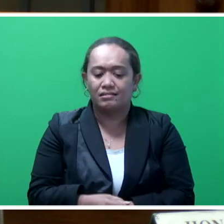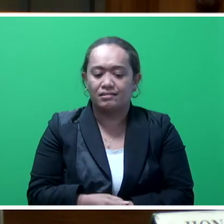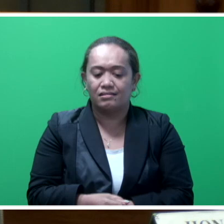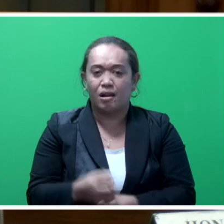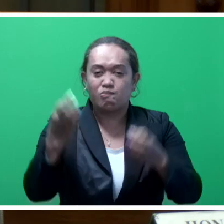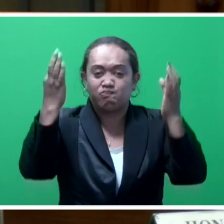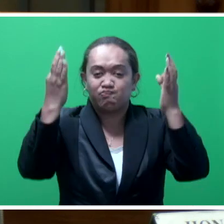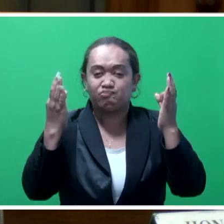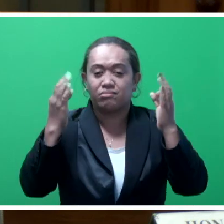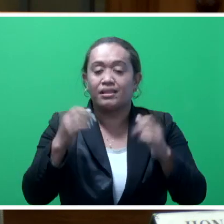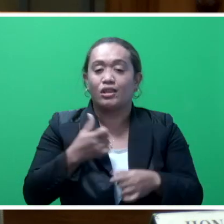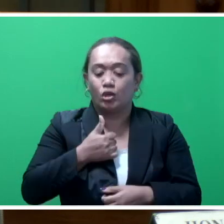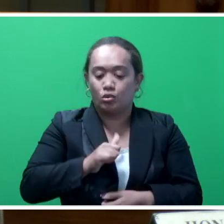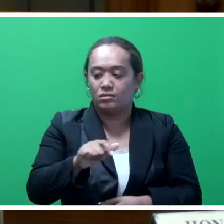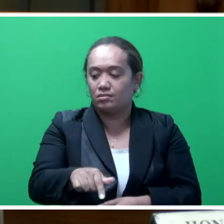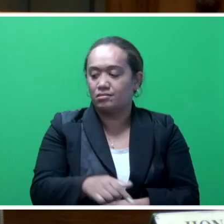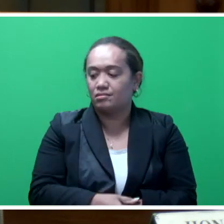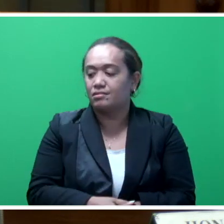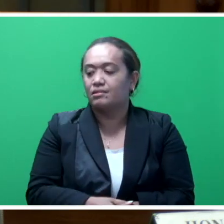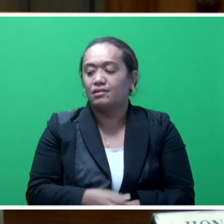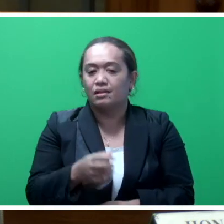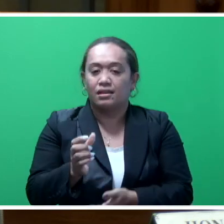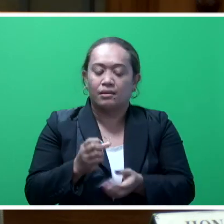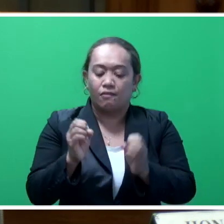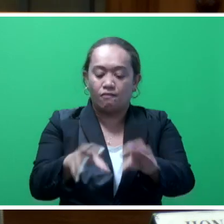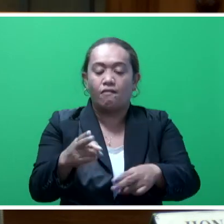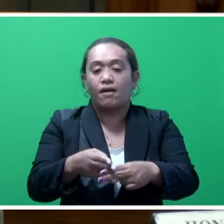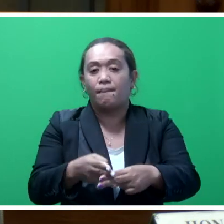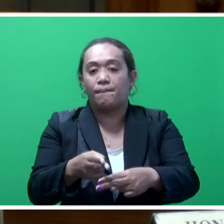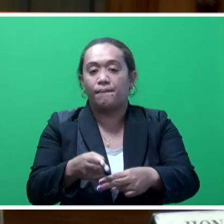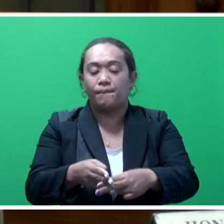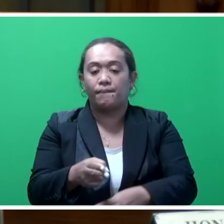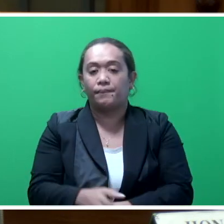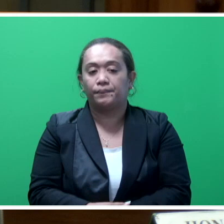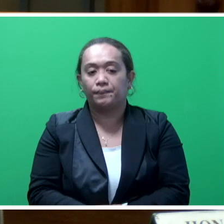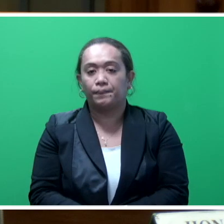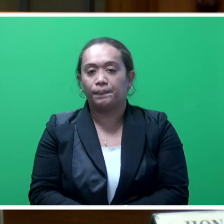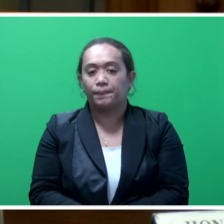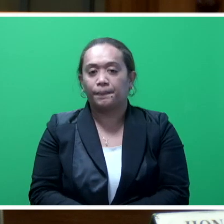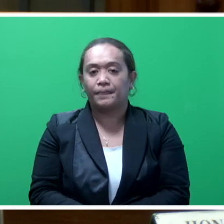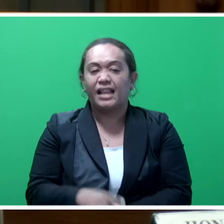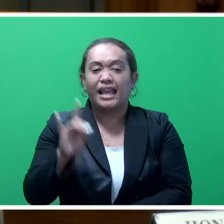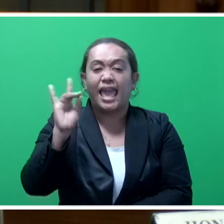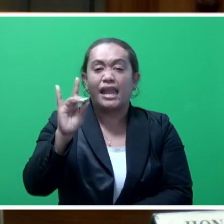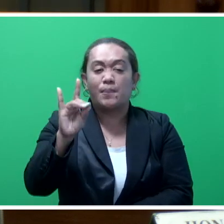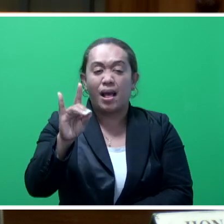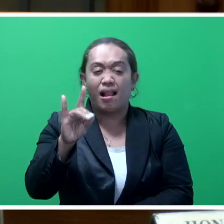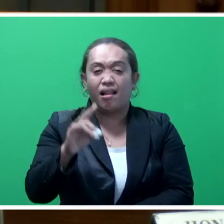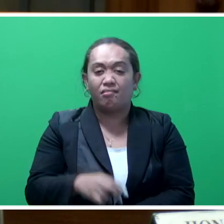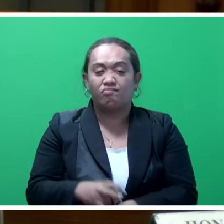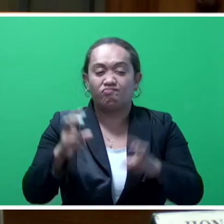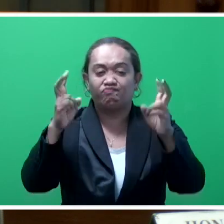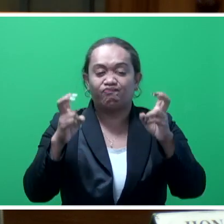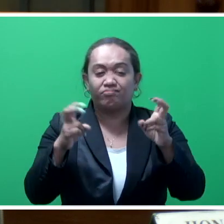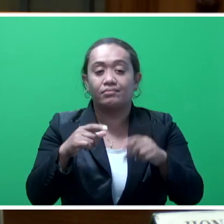only source of phosphorus, Mr. Speaker said. The Speaker said normal animal manure, animal waste, has got good content